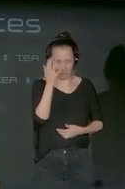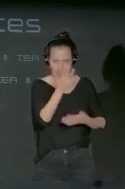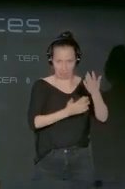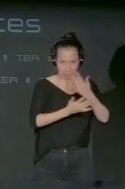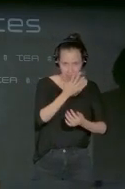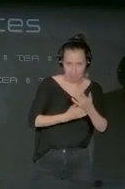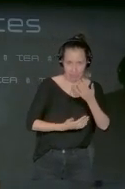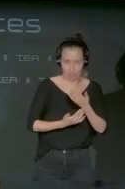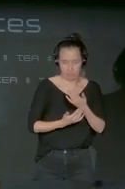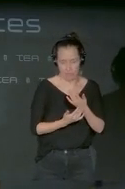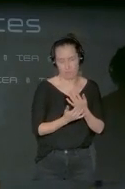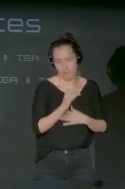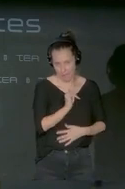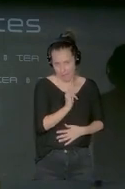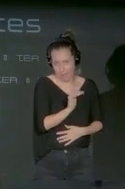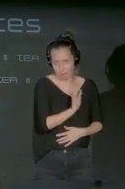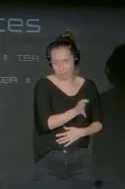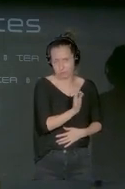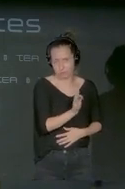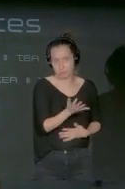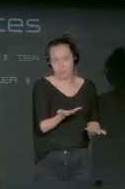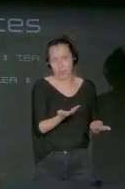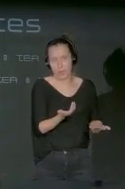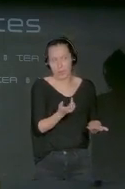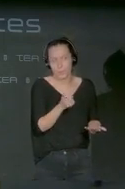desde luego siempre la hay, pero...